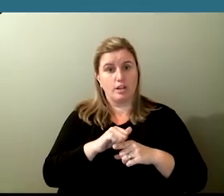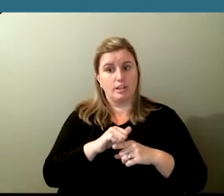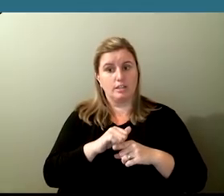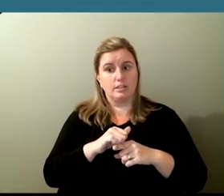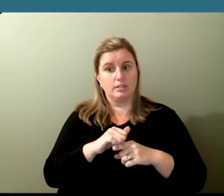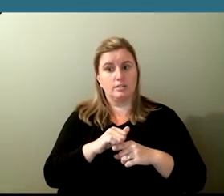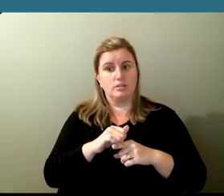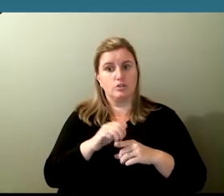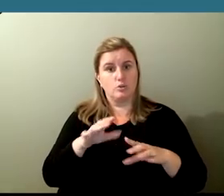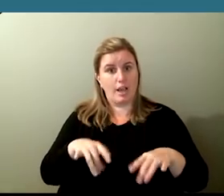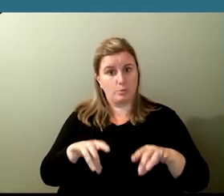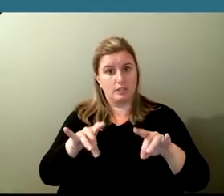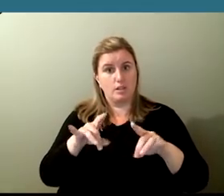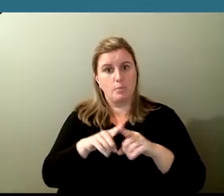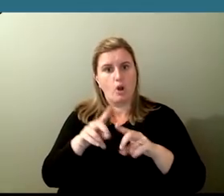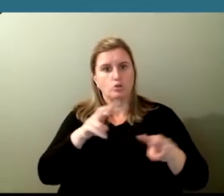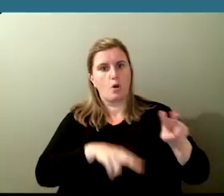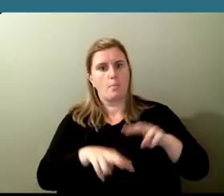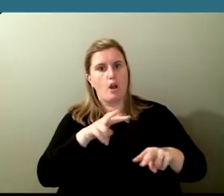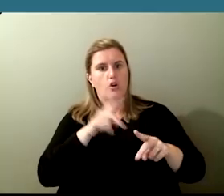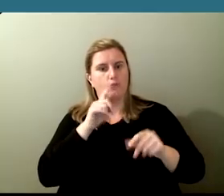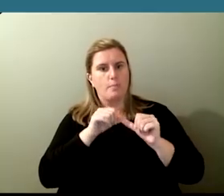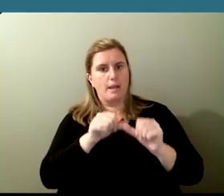also monitored for maintenance.